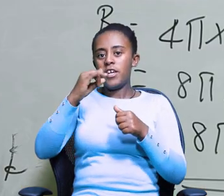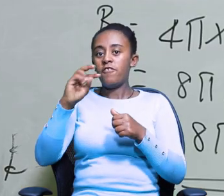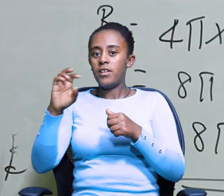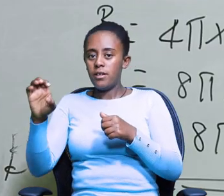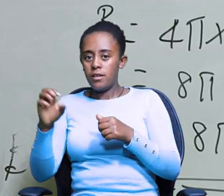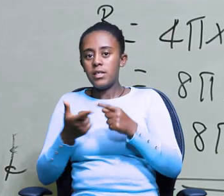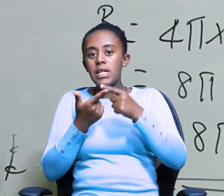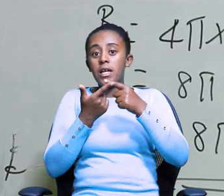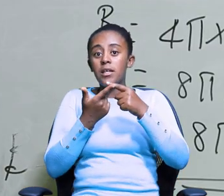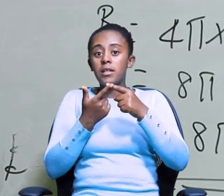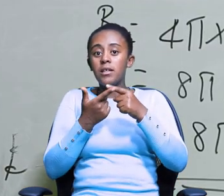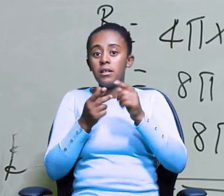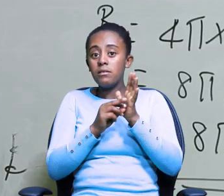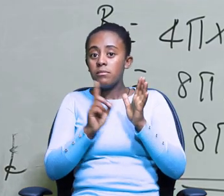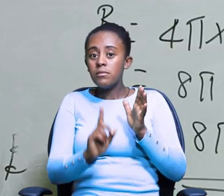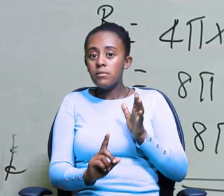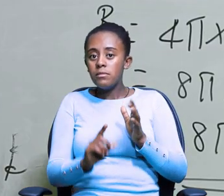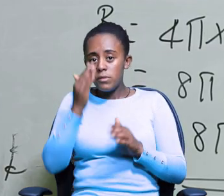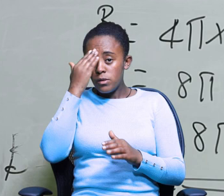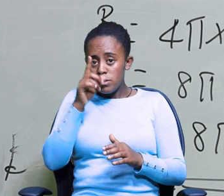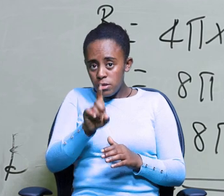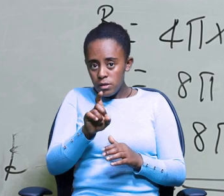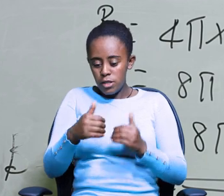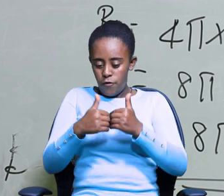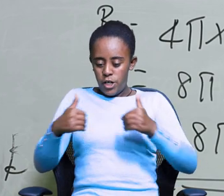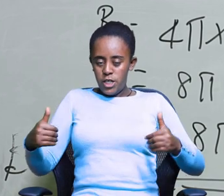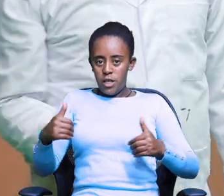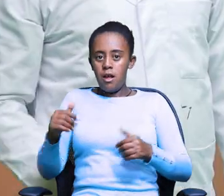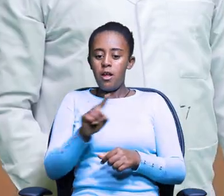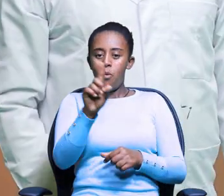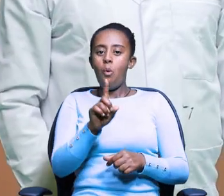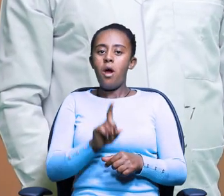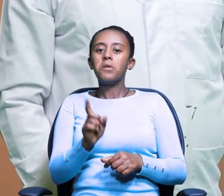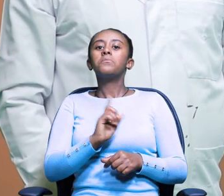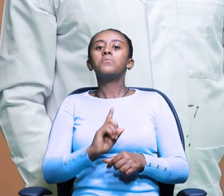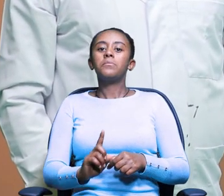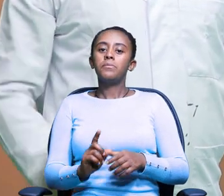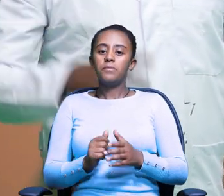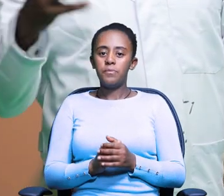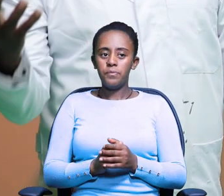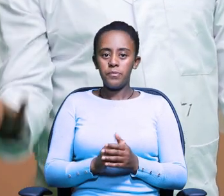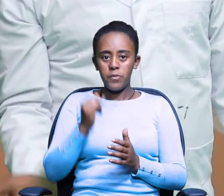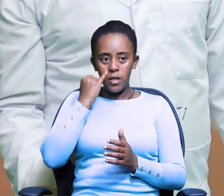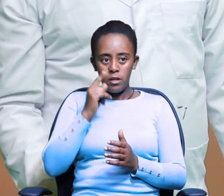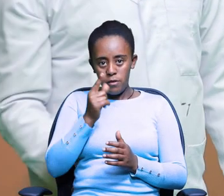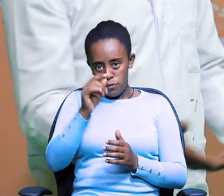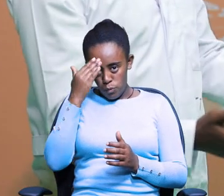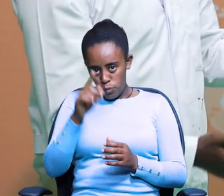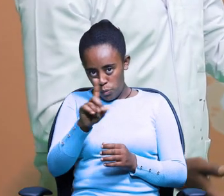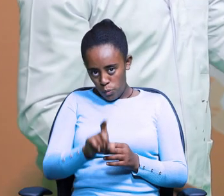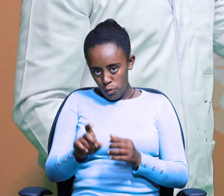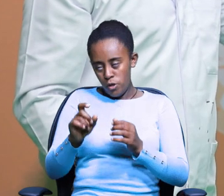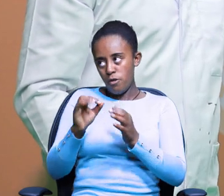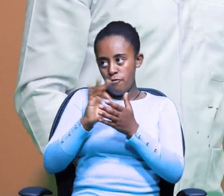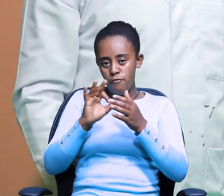And second one is, you should have to know or differentiate what is required. If you know the required, you write